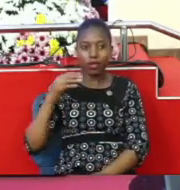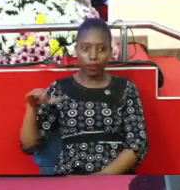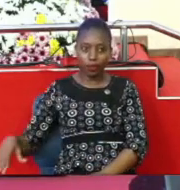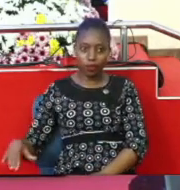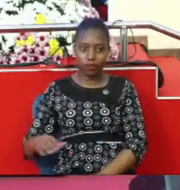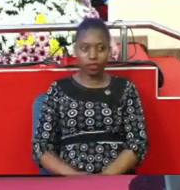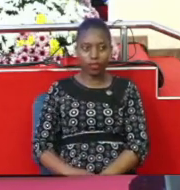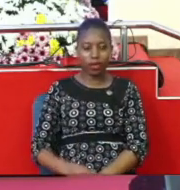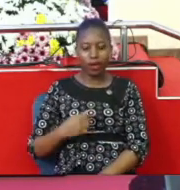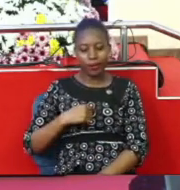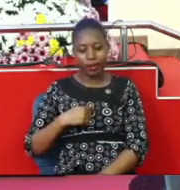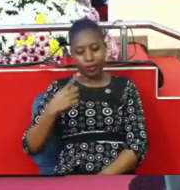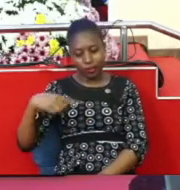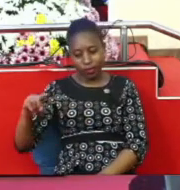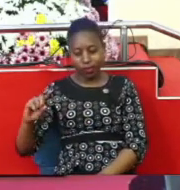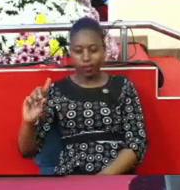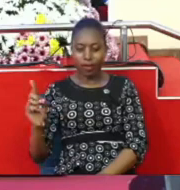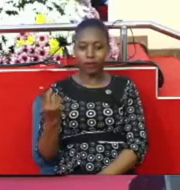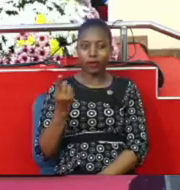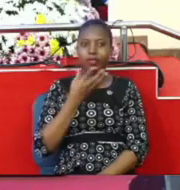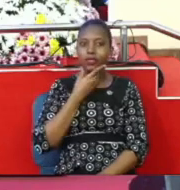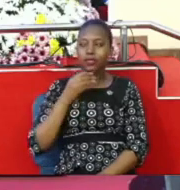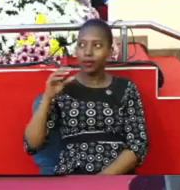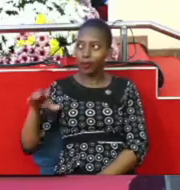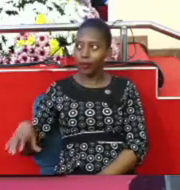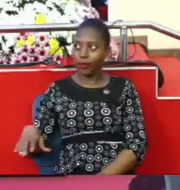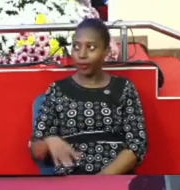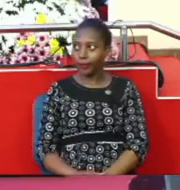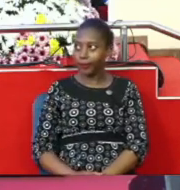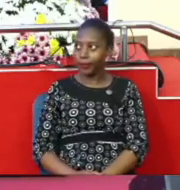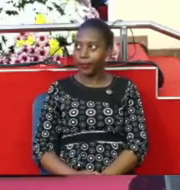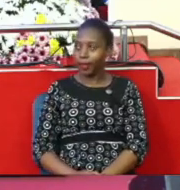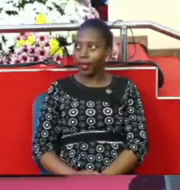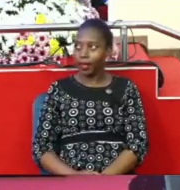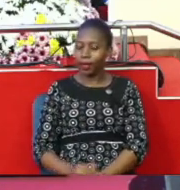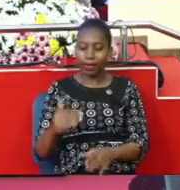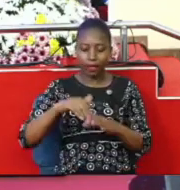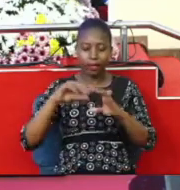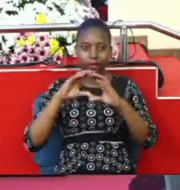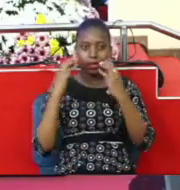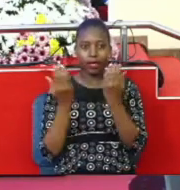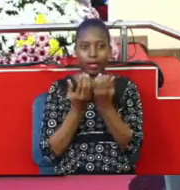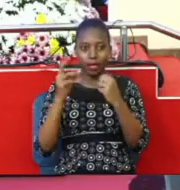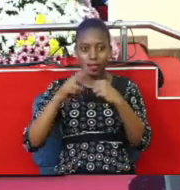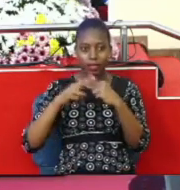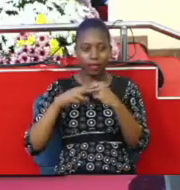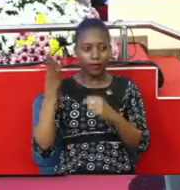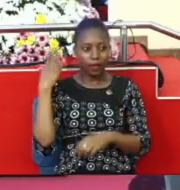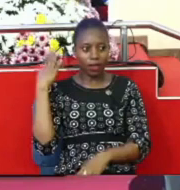going to be the first boys. Kwa hivyo sisi tungekuwa ni vijana wa kiume wa kwanza pale. In class 7 there. Ilikuwa daraja la